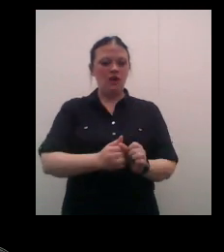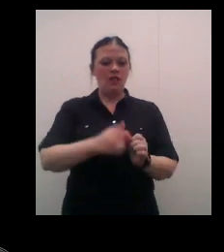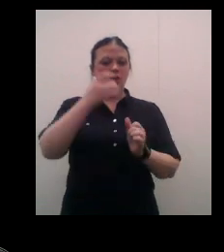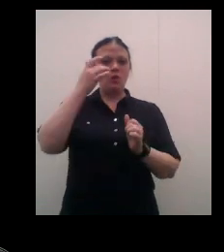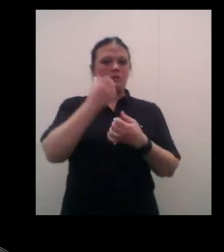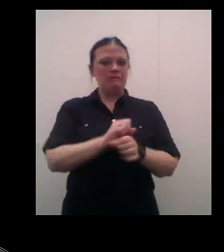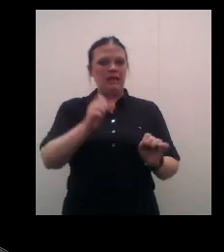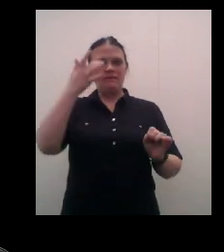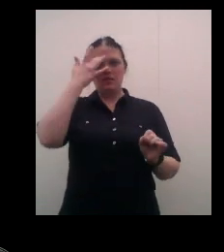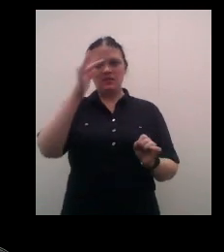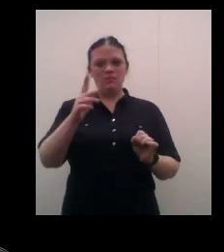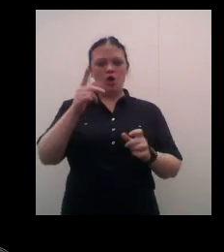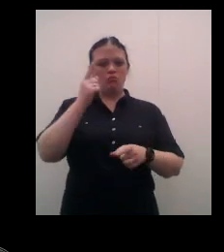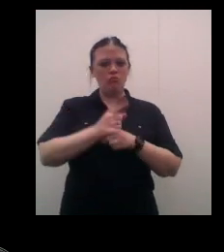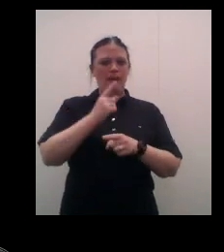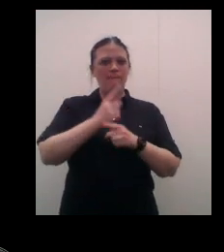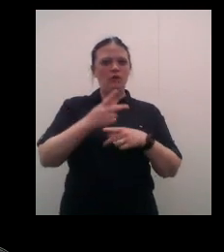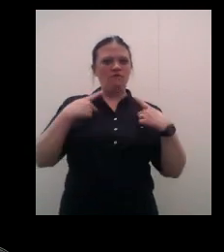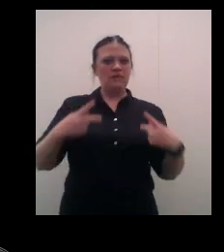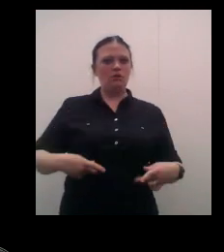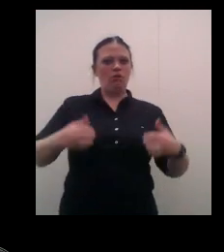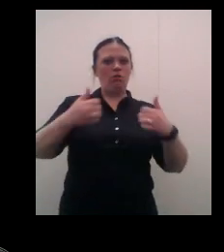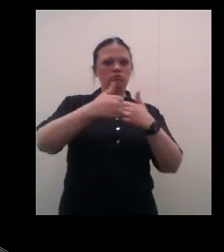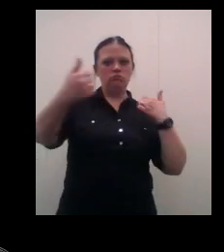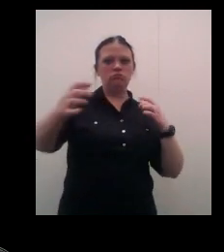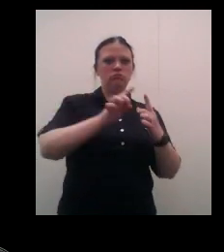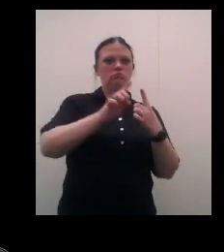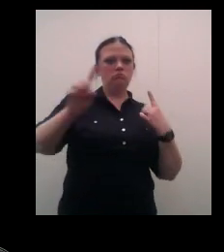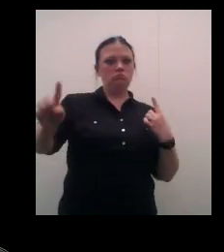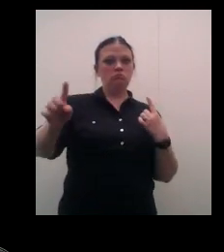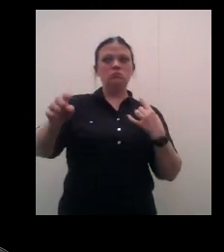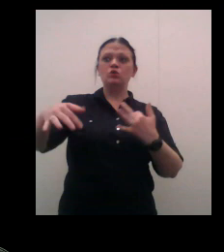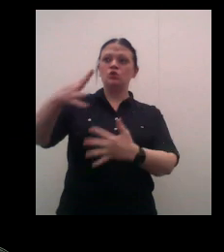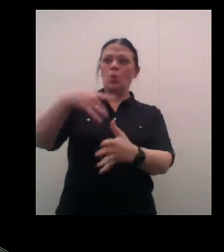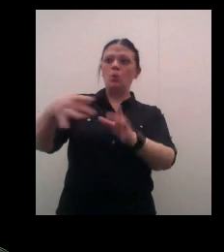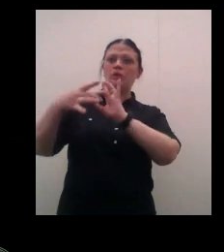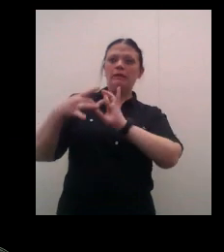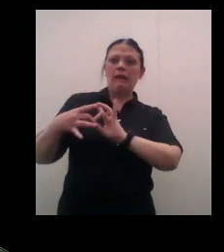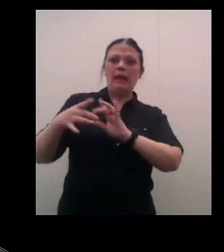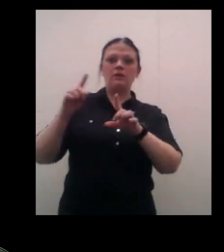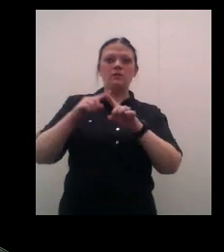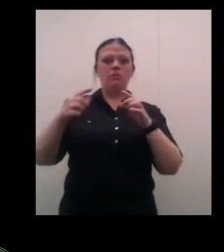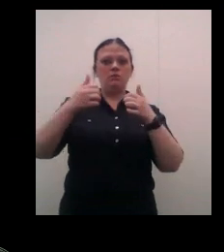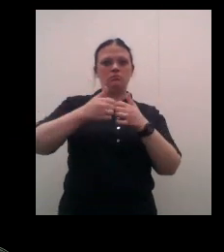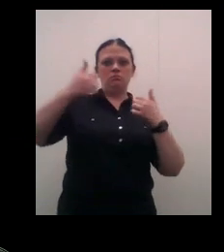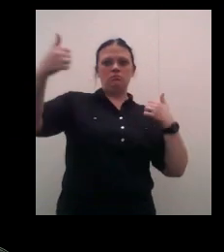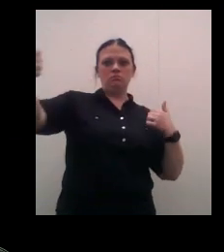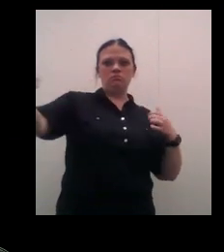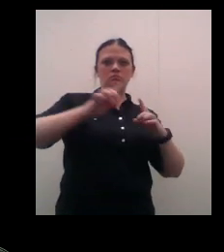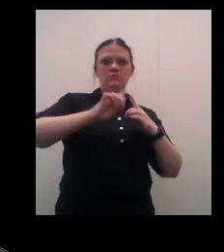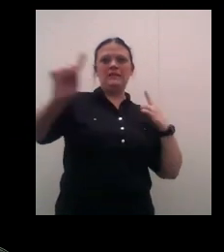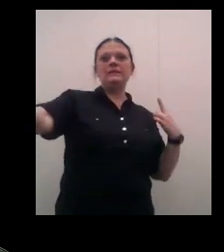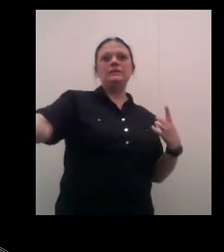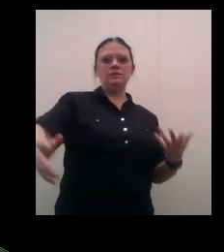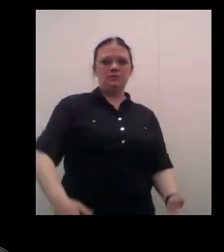smart, proper physical distancing guidelines. Be still socially connected to each other, but do it from a social distance, so to